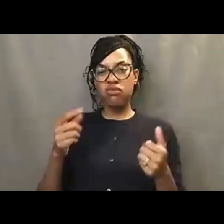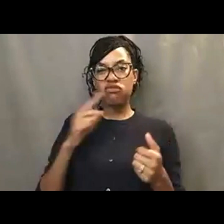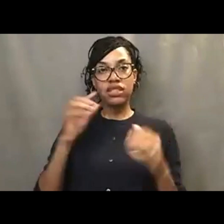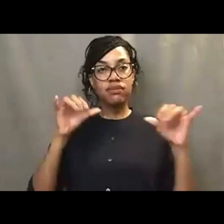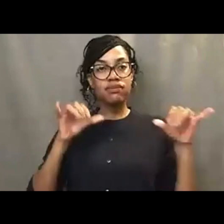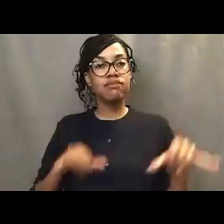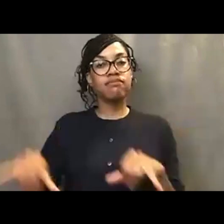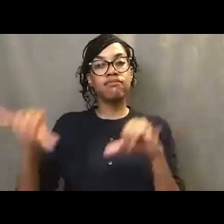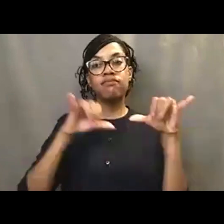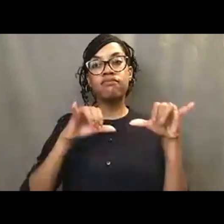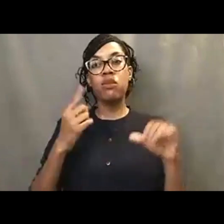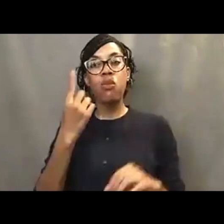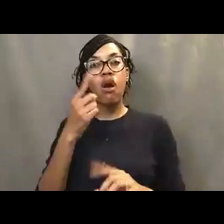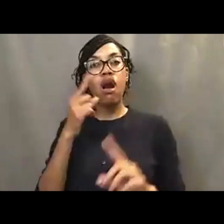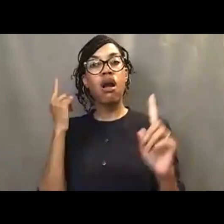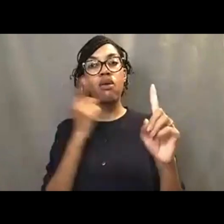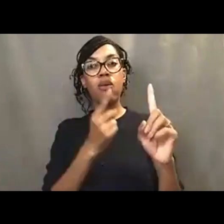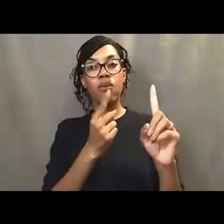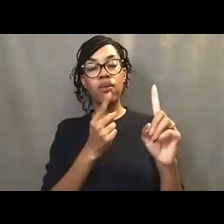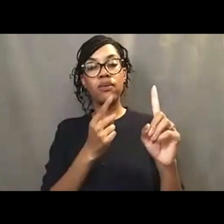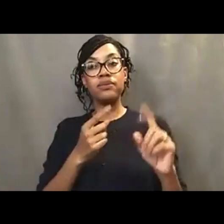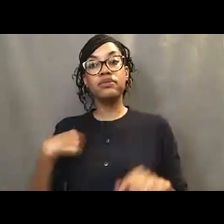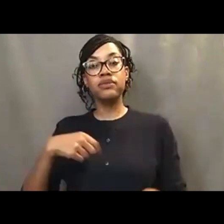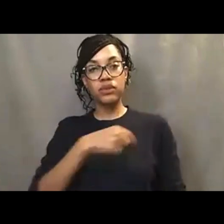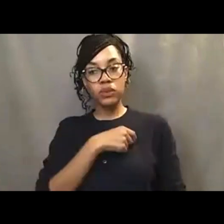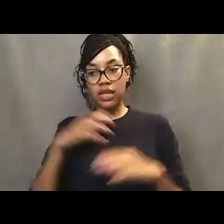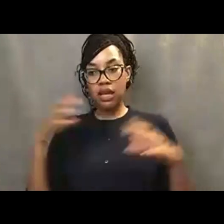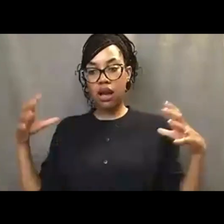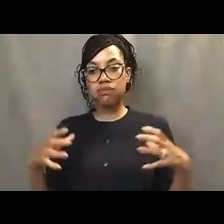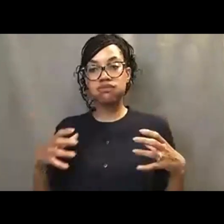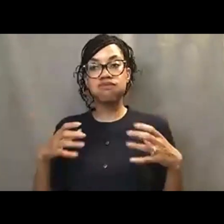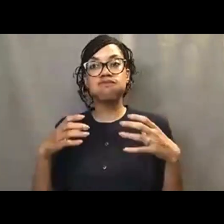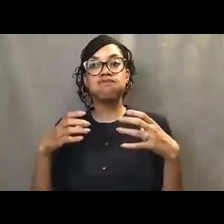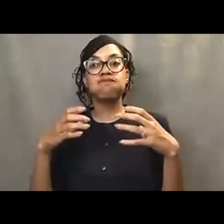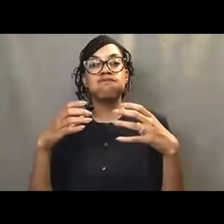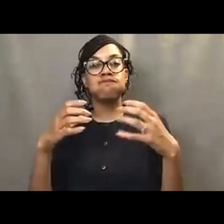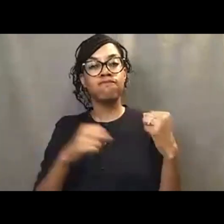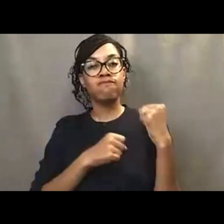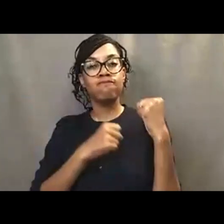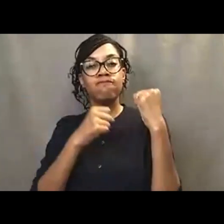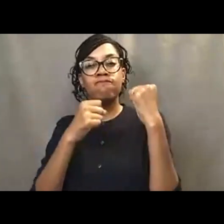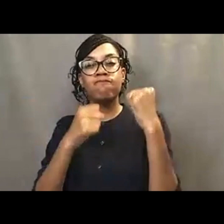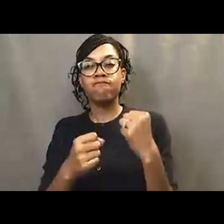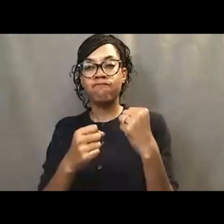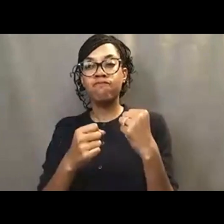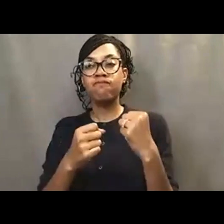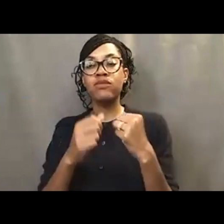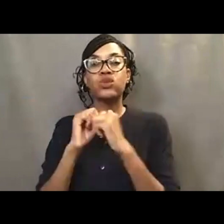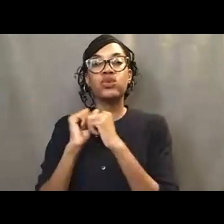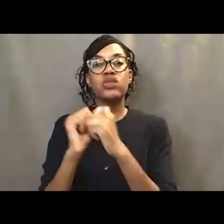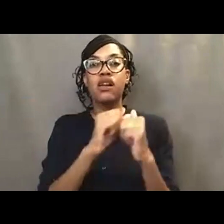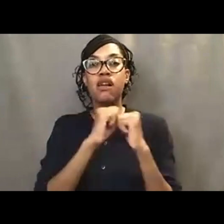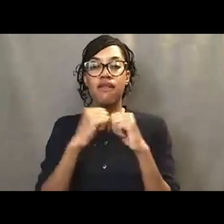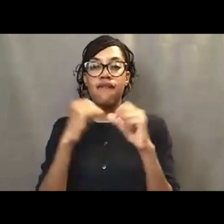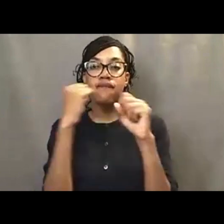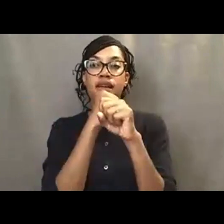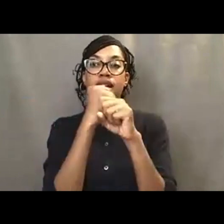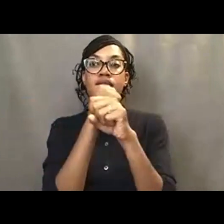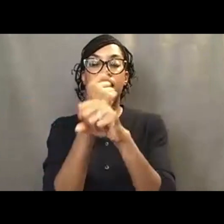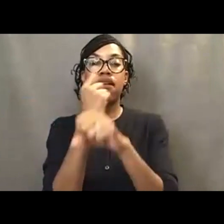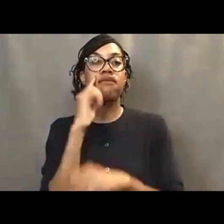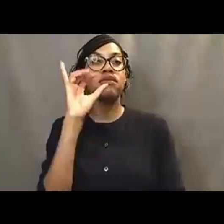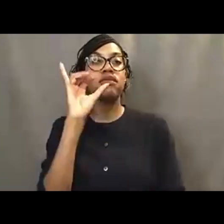unified, and that we can push for that local organizing and ownership of the